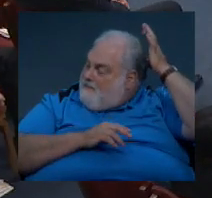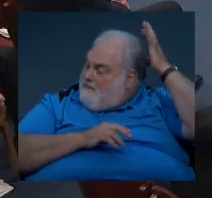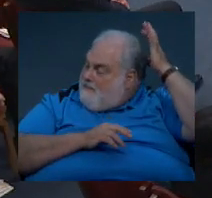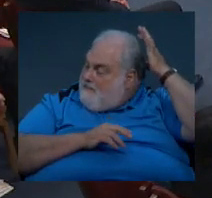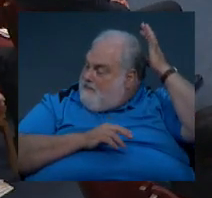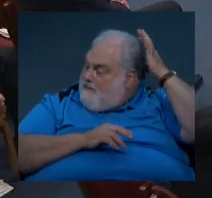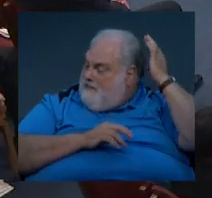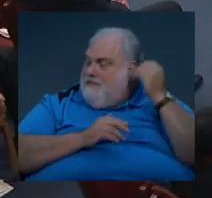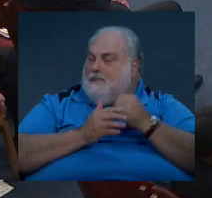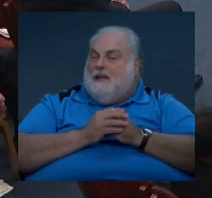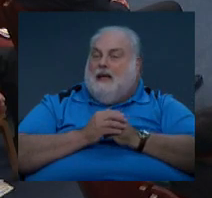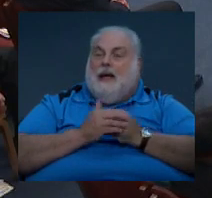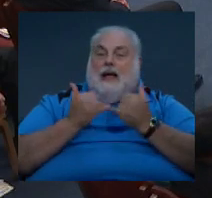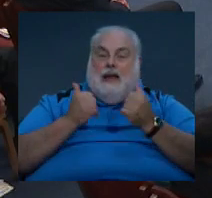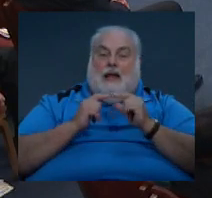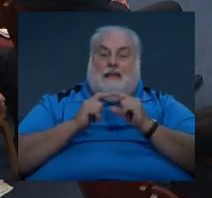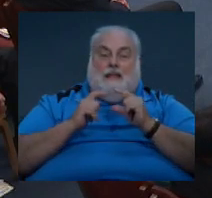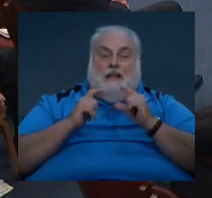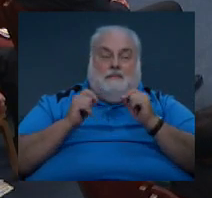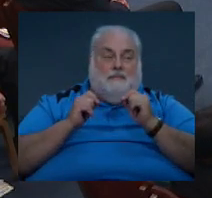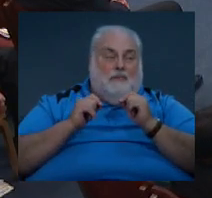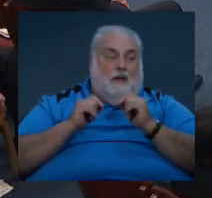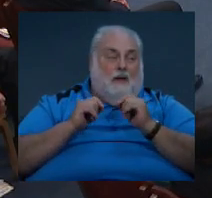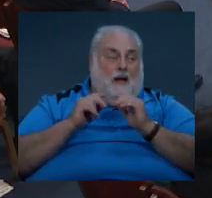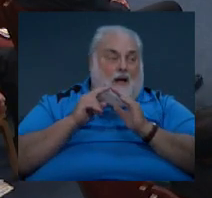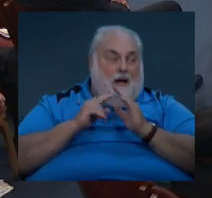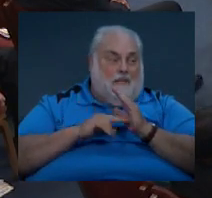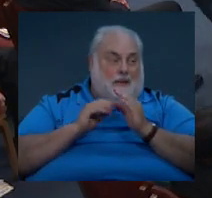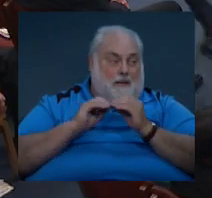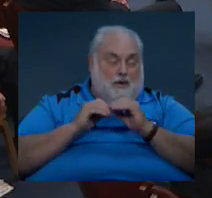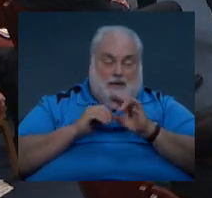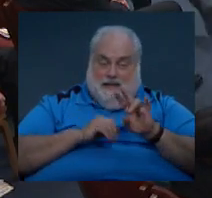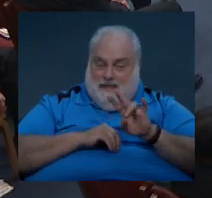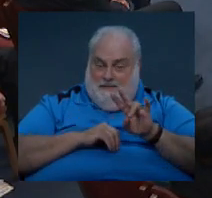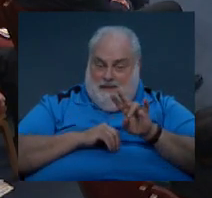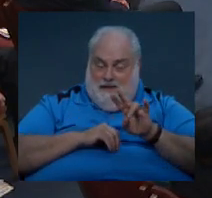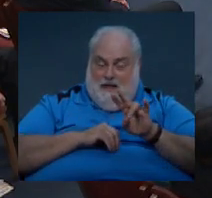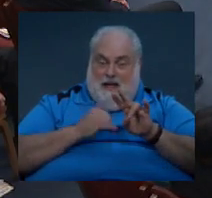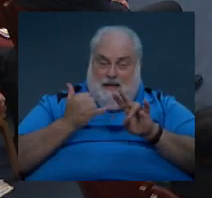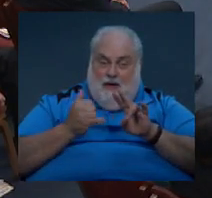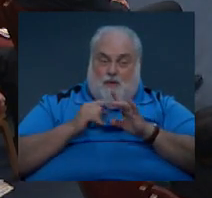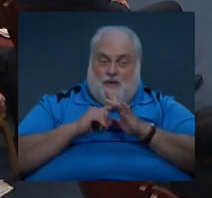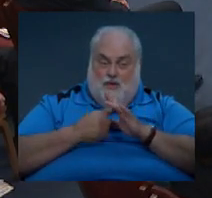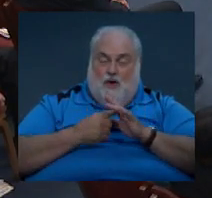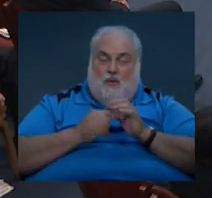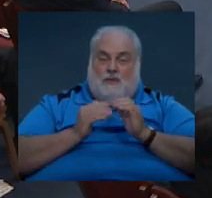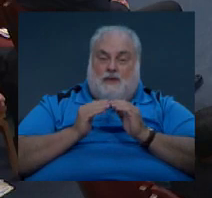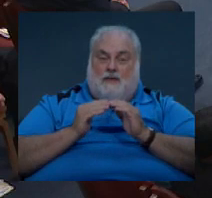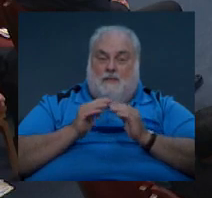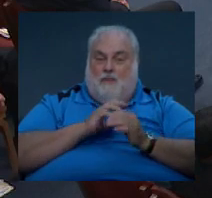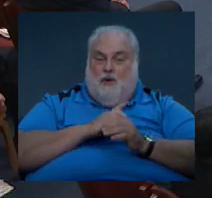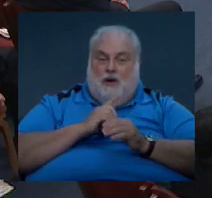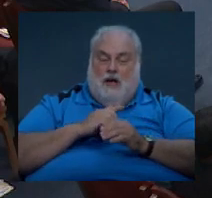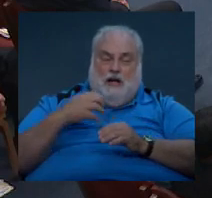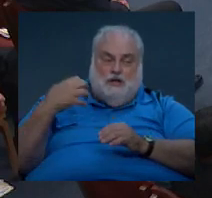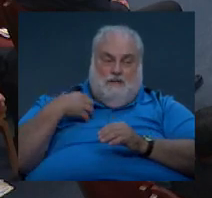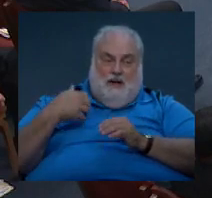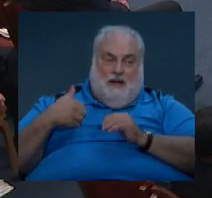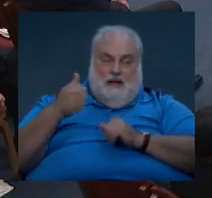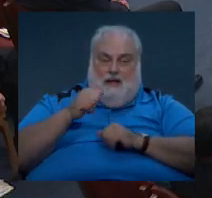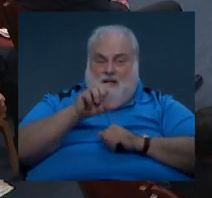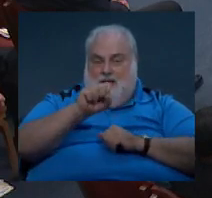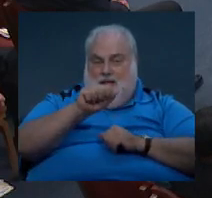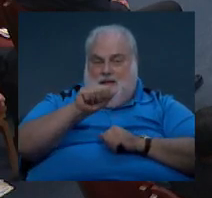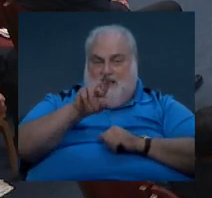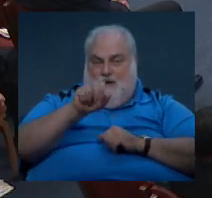Well, we've now read all of the items for item number 7. We'll now start with our Chief Financial Officer,